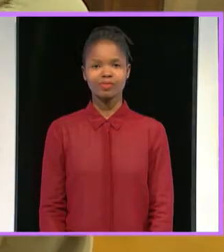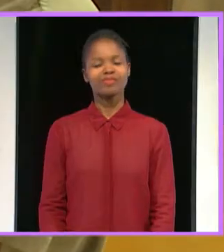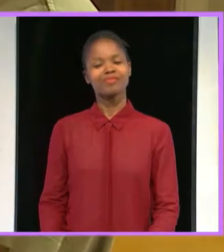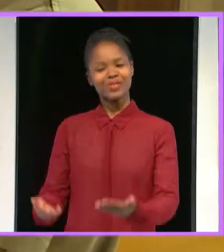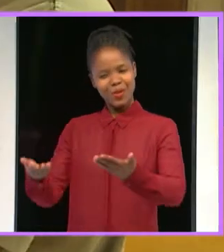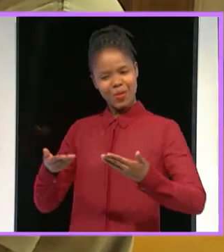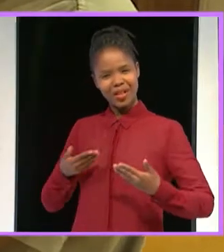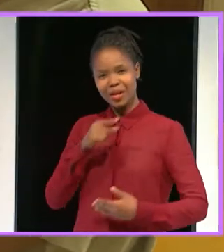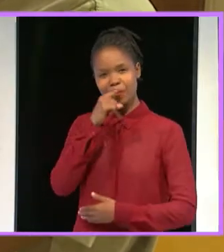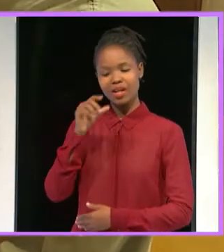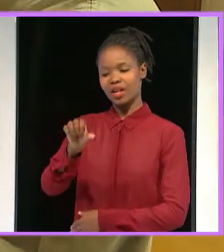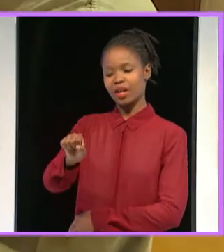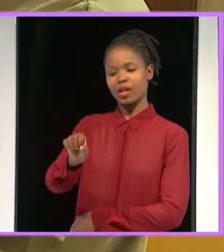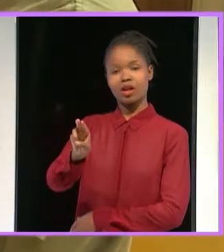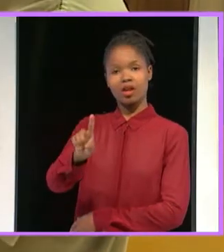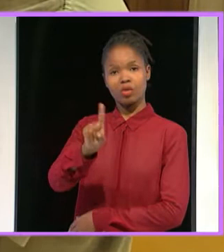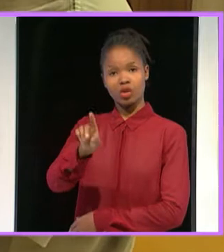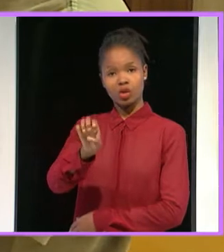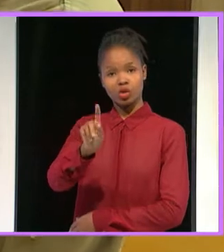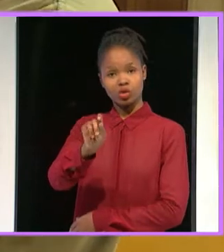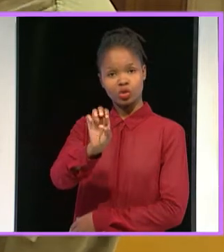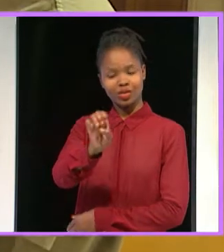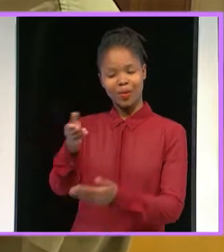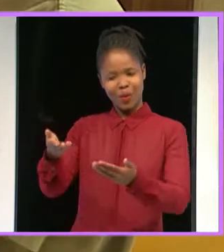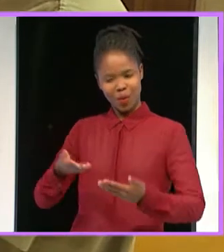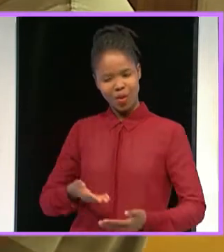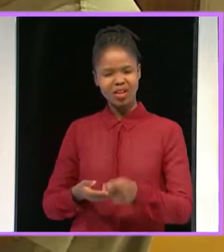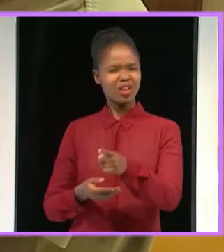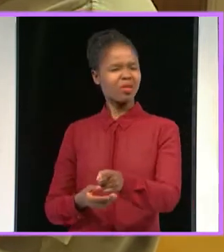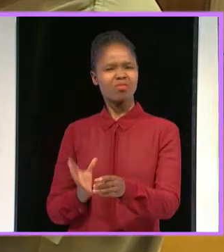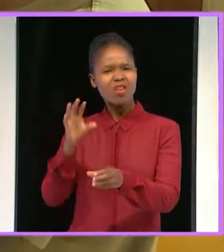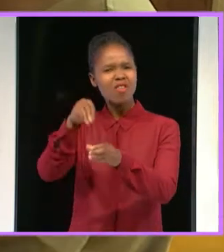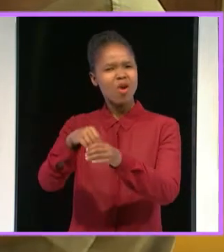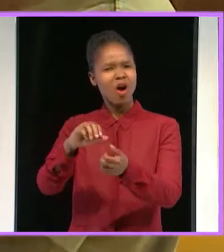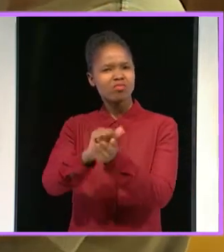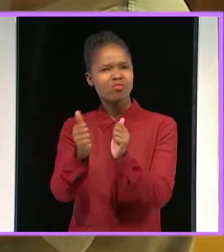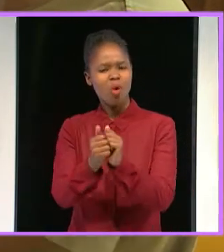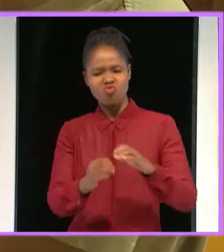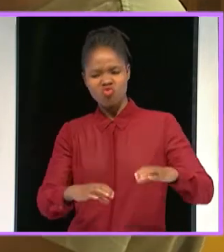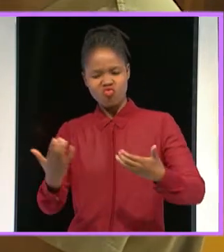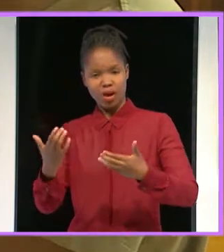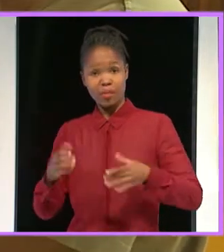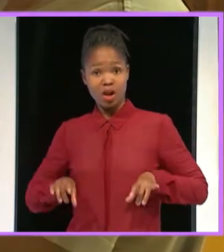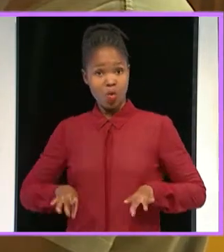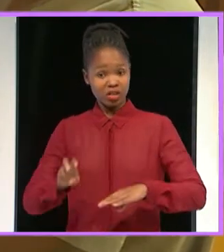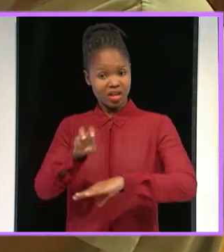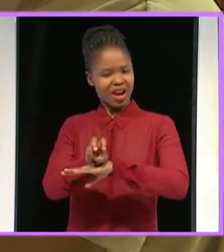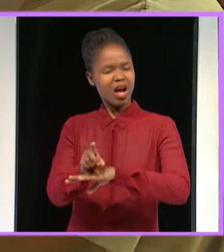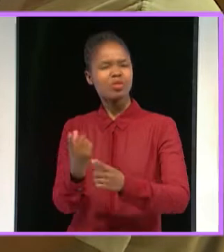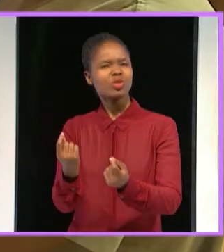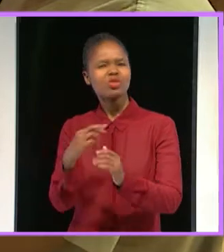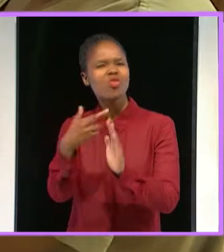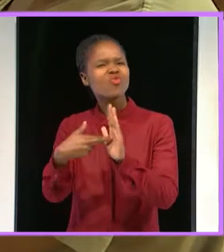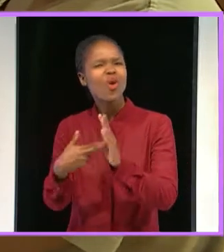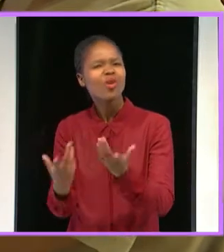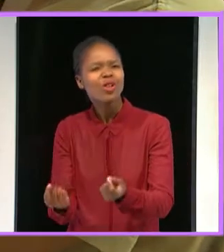Suzette, welcome to Beyond Boundaries. Can you just maybe tell us what your role is when it comes to wheelchair rugby? Thanks, Sam.